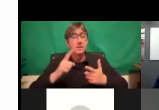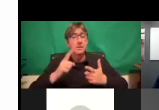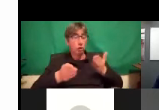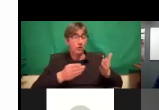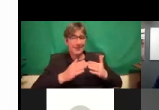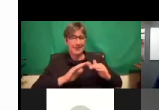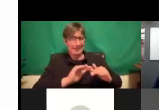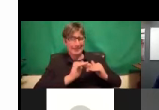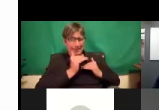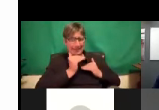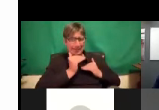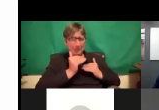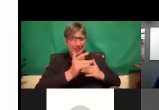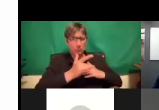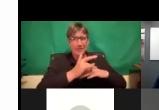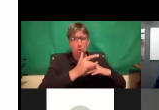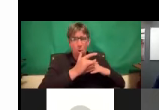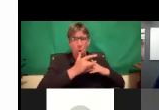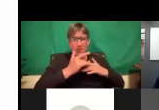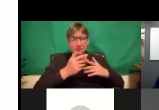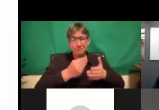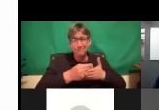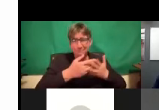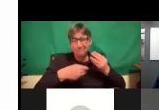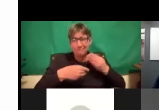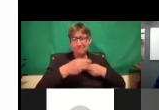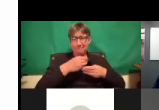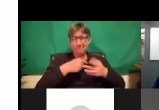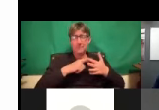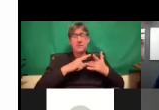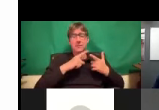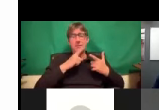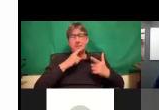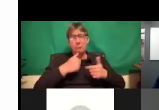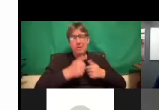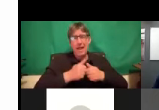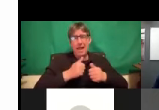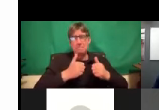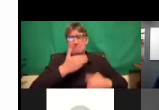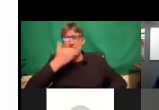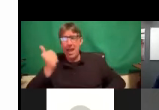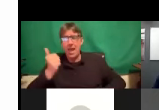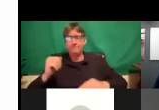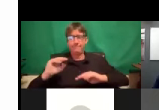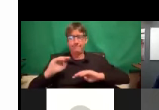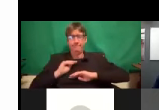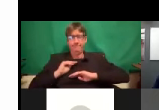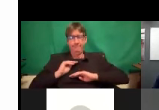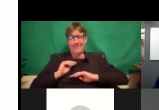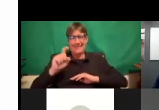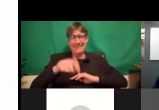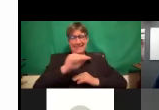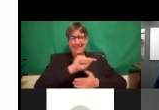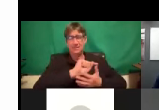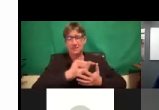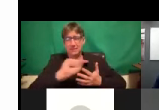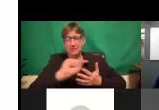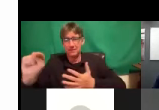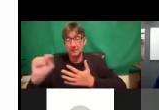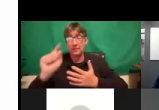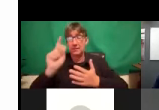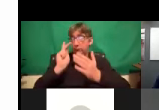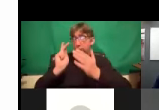build in flexibility so we can make changes to the degree possible based on what we observed this spring in terms of